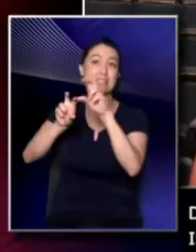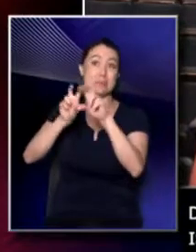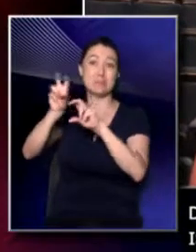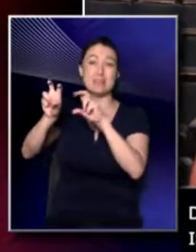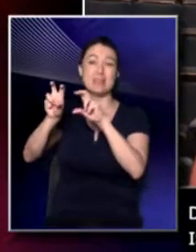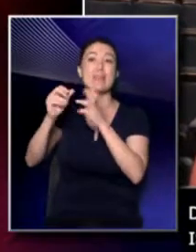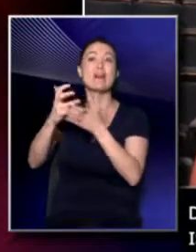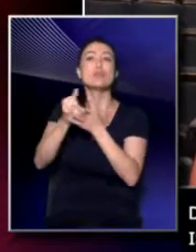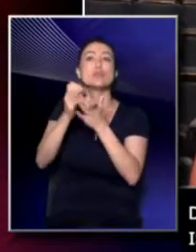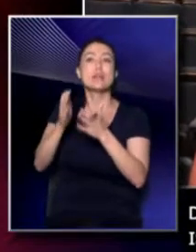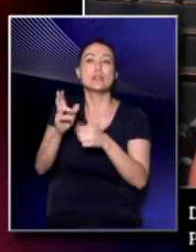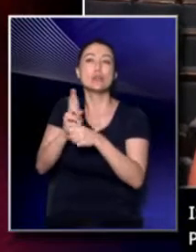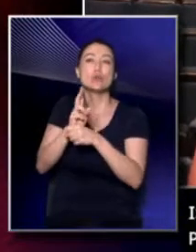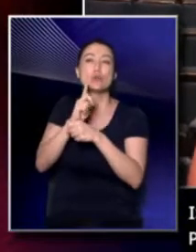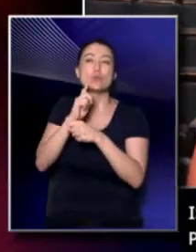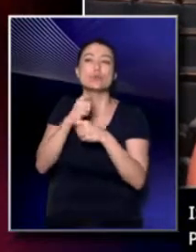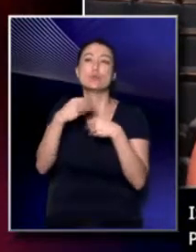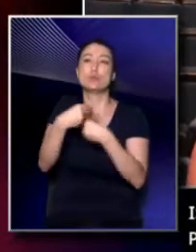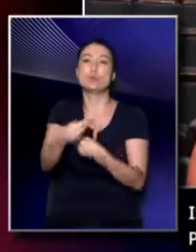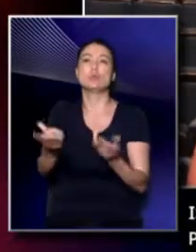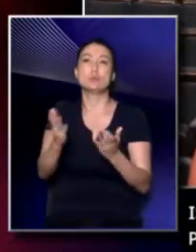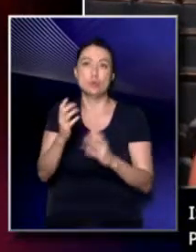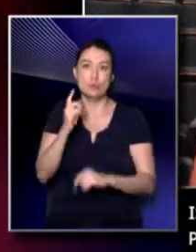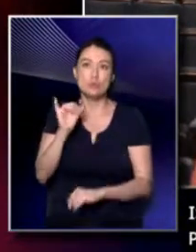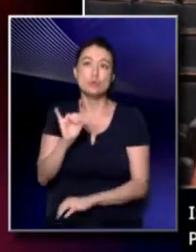treasurer also uses to distribute earnings to us from.